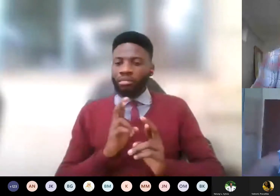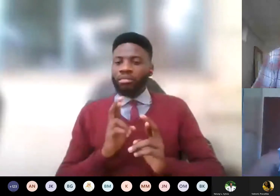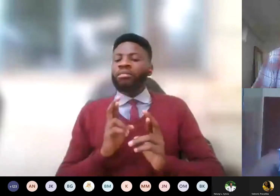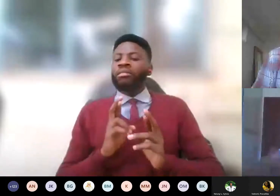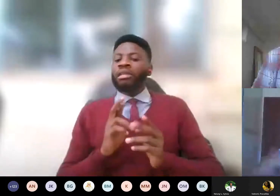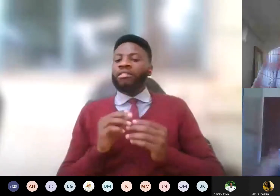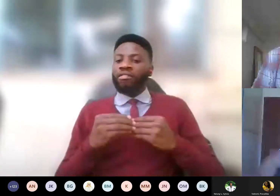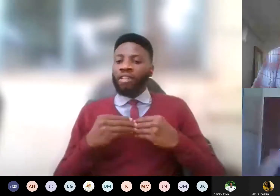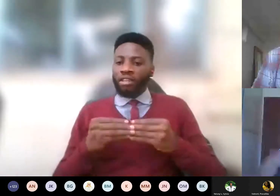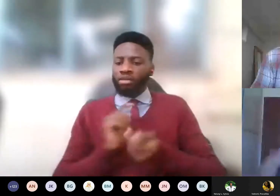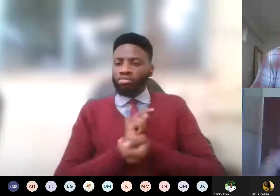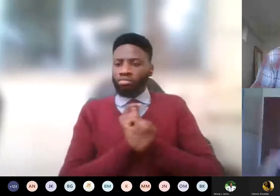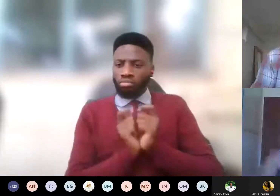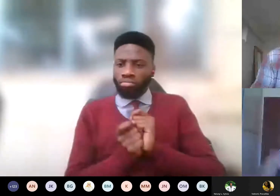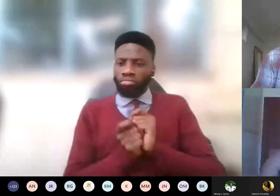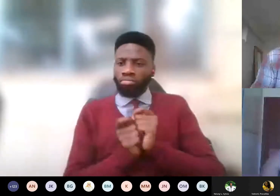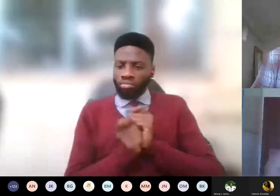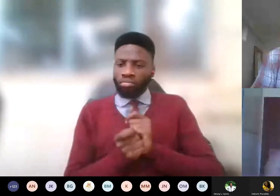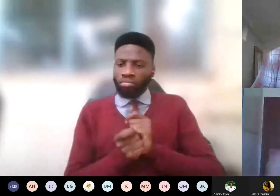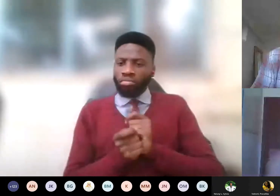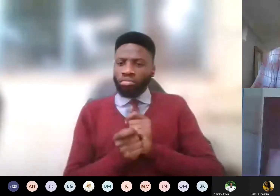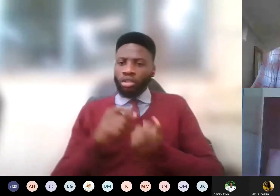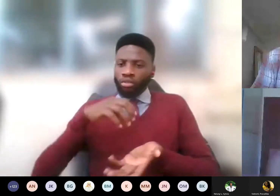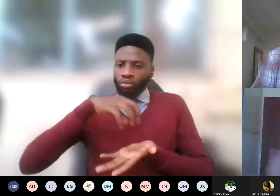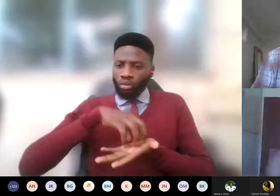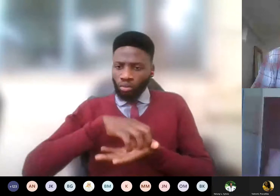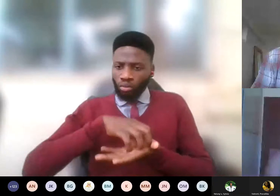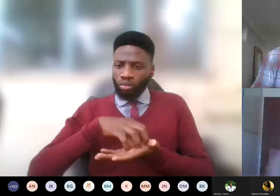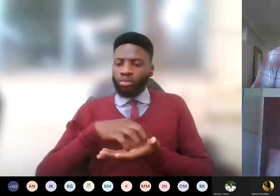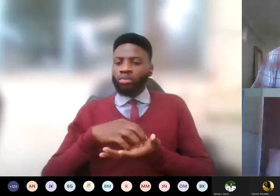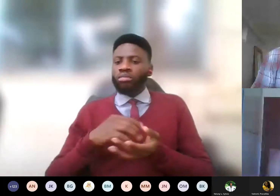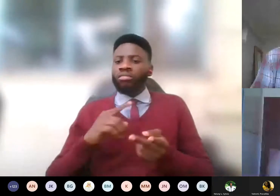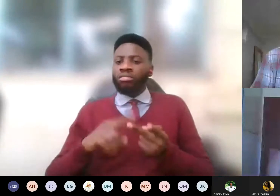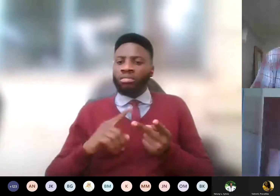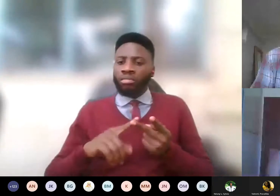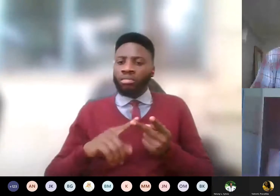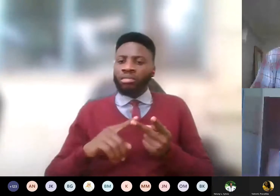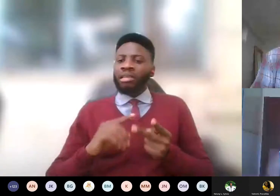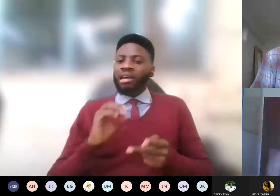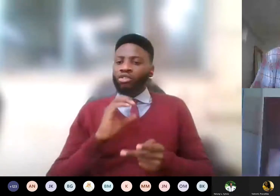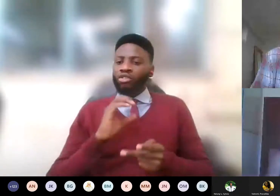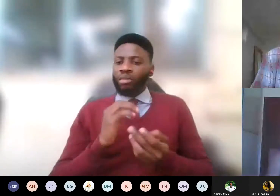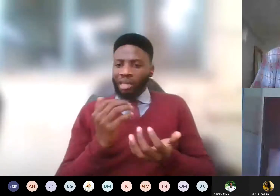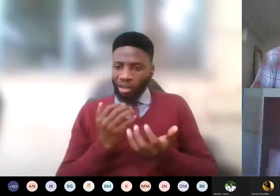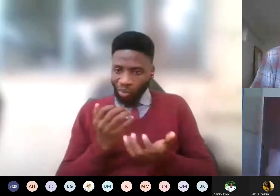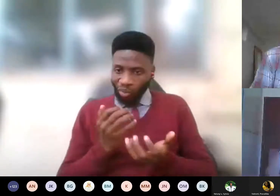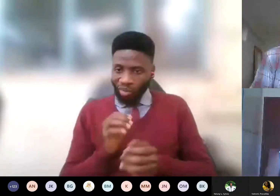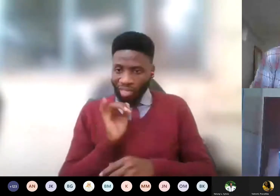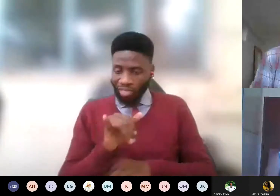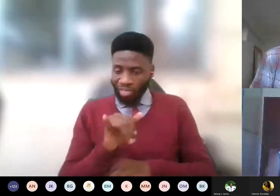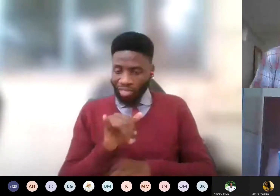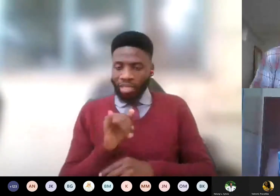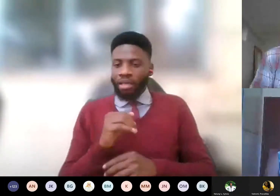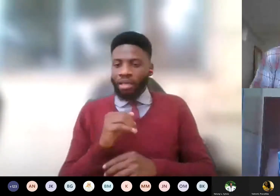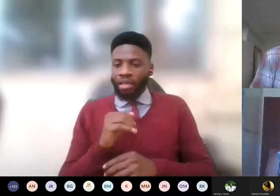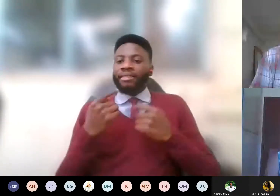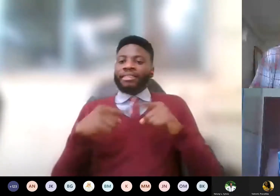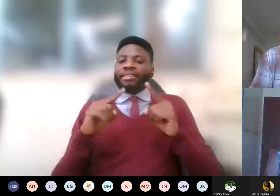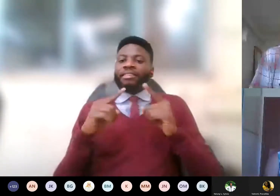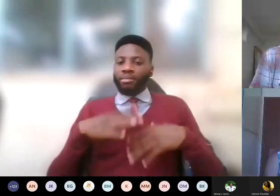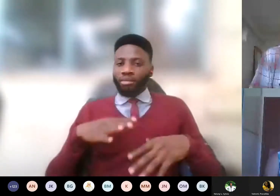my perspective, I think Peter did a fantastic job talking through some of the well-known technical skills